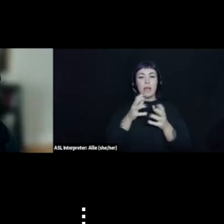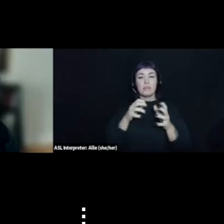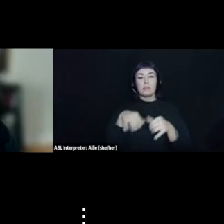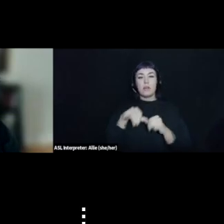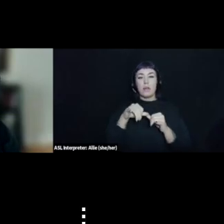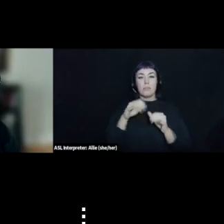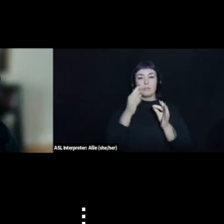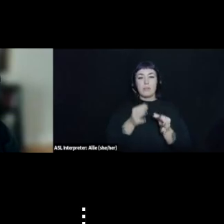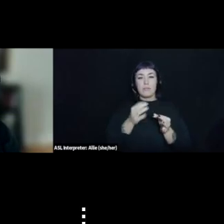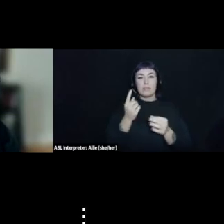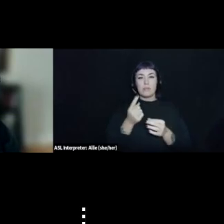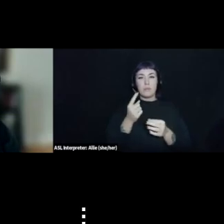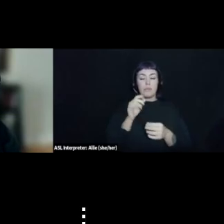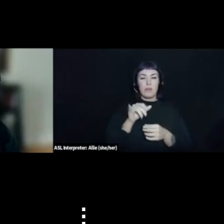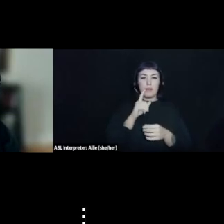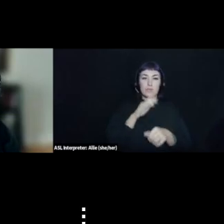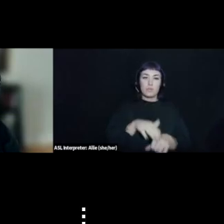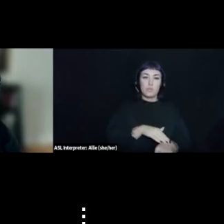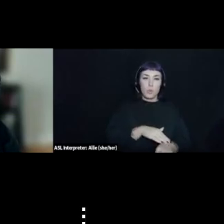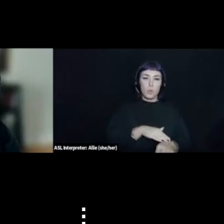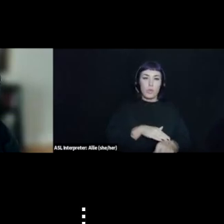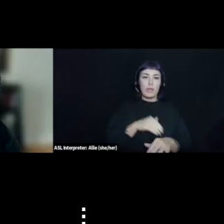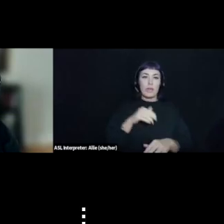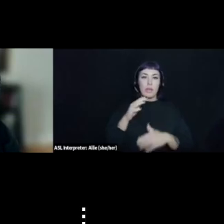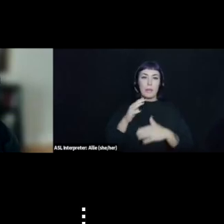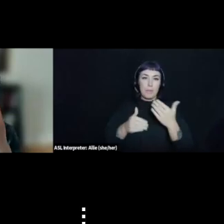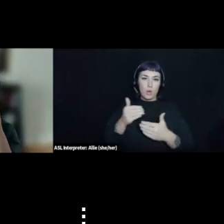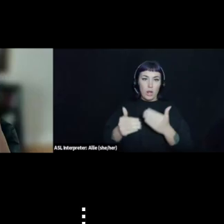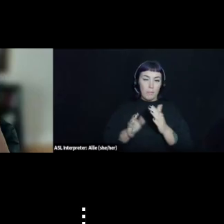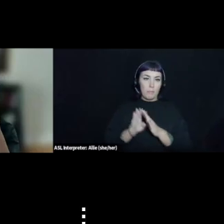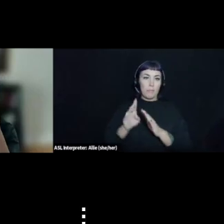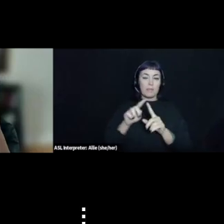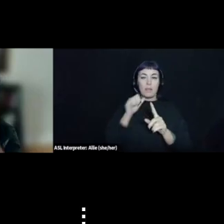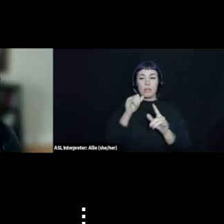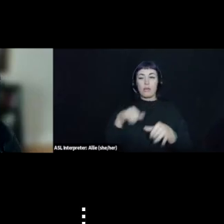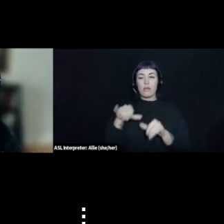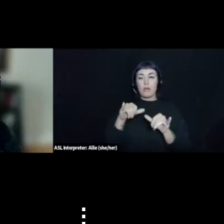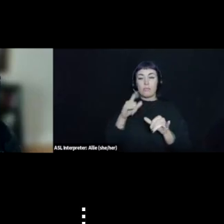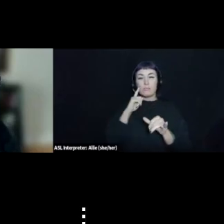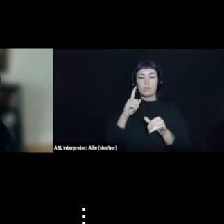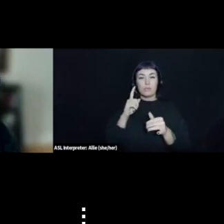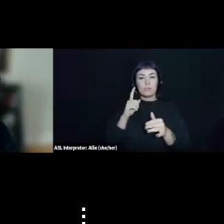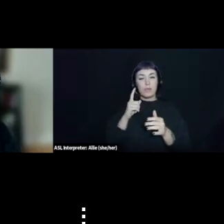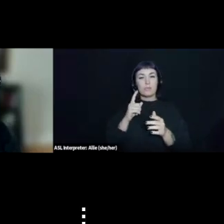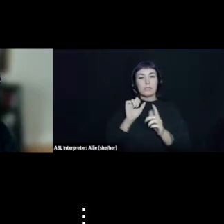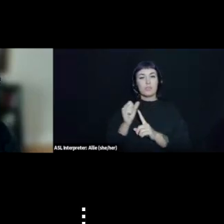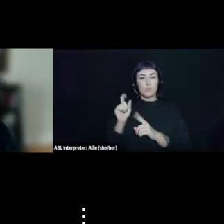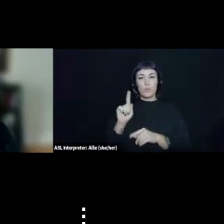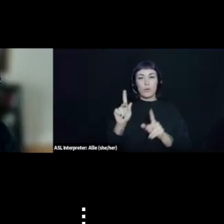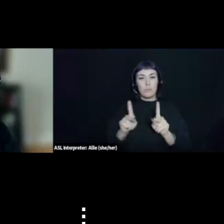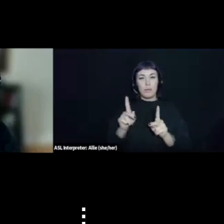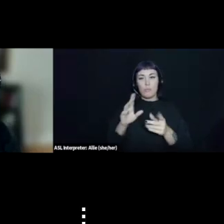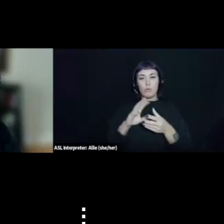It's definitely something that's slowly building up, but it's not that common. There have been accounts of people saying